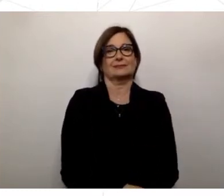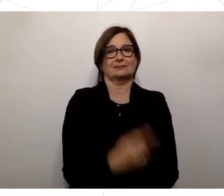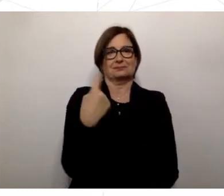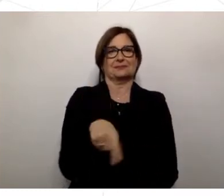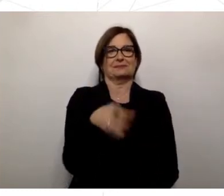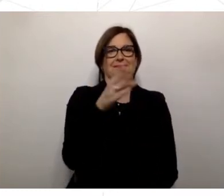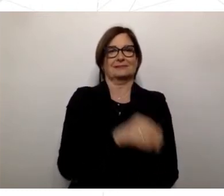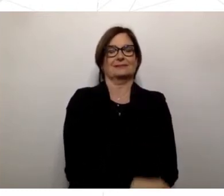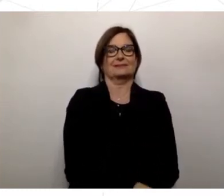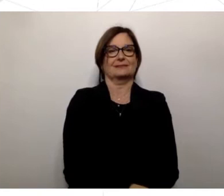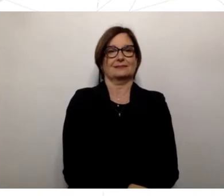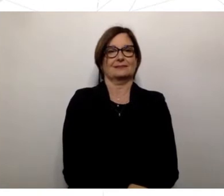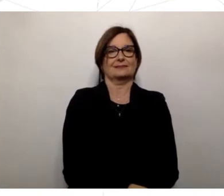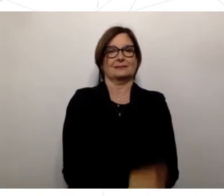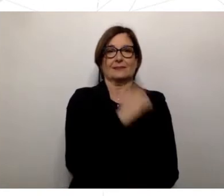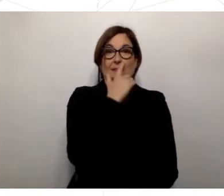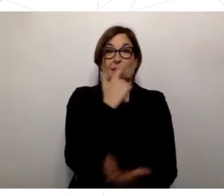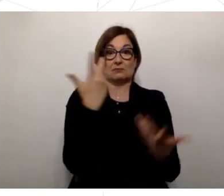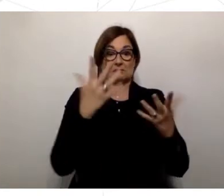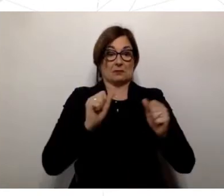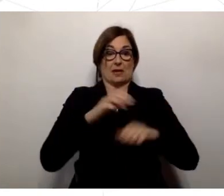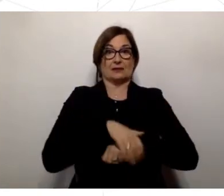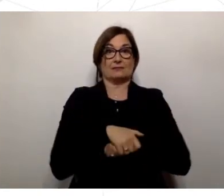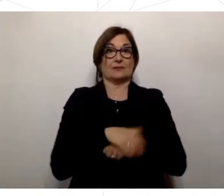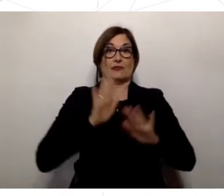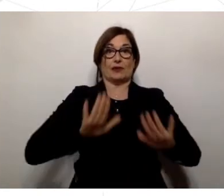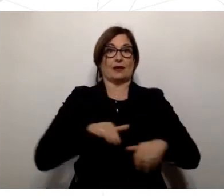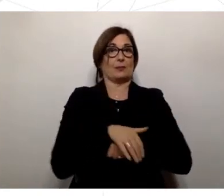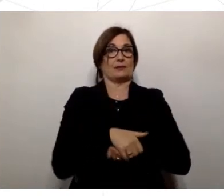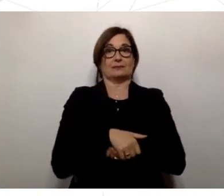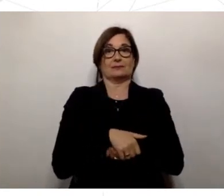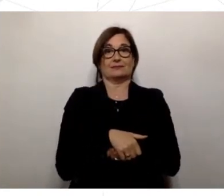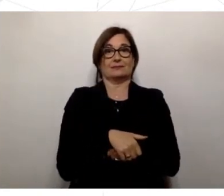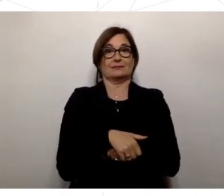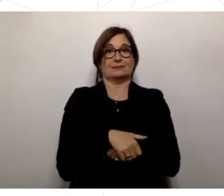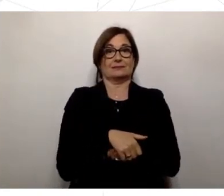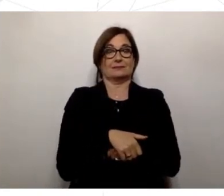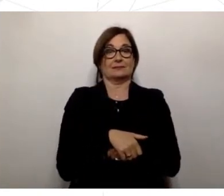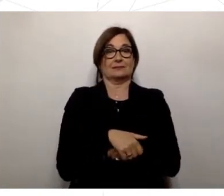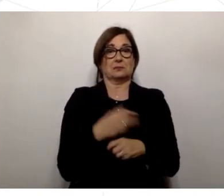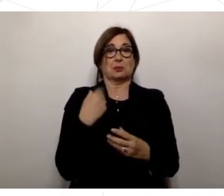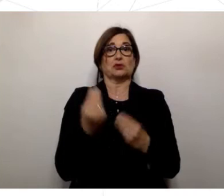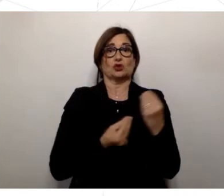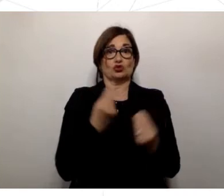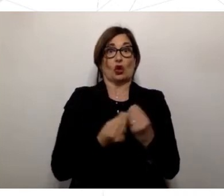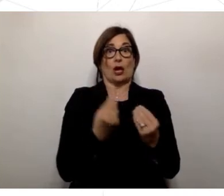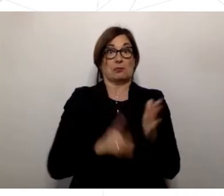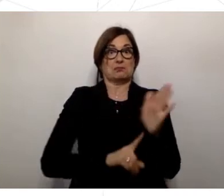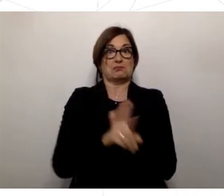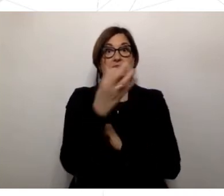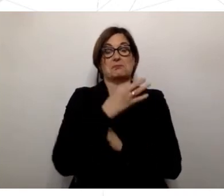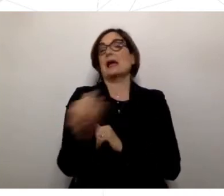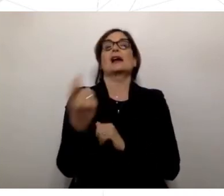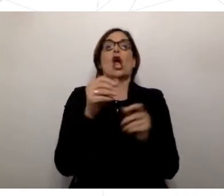There we go. You'll notice my hands have stayed here the whole time. I'm able to play the game successfully using a